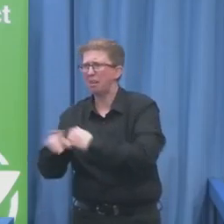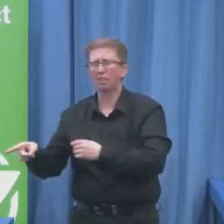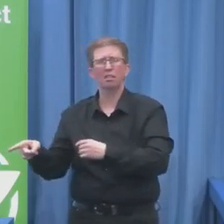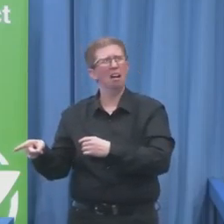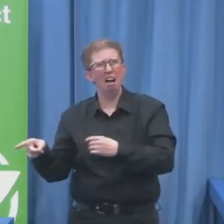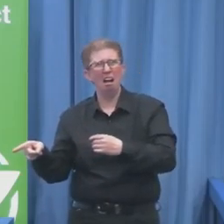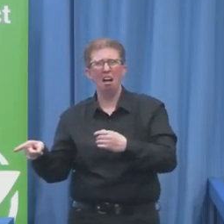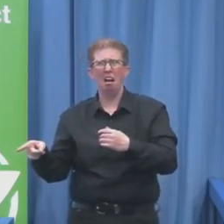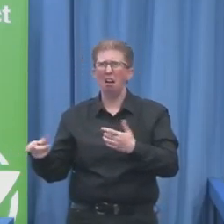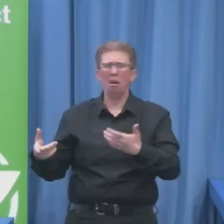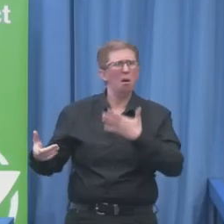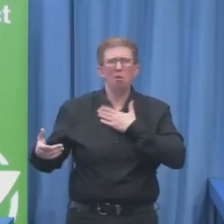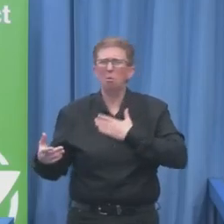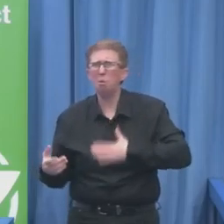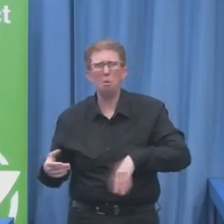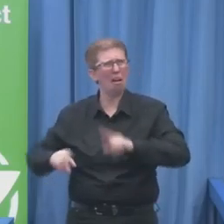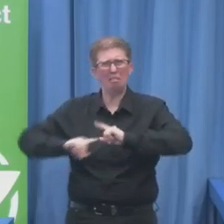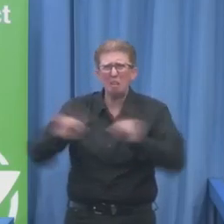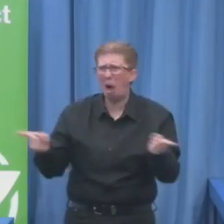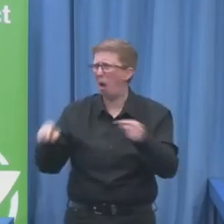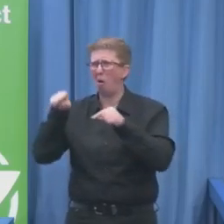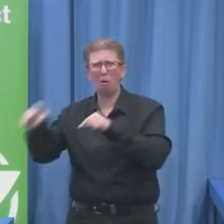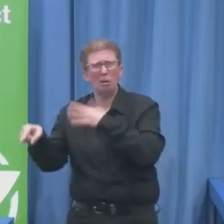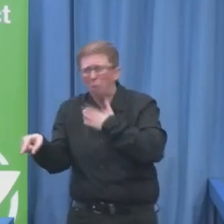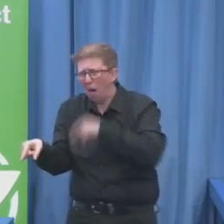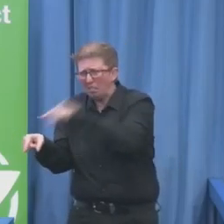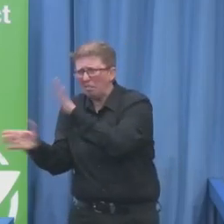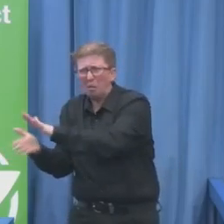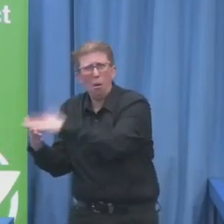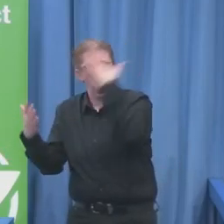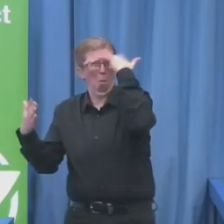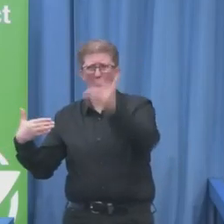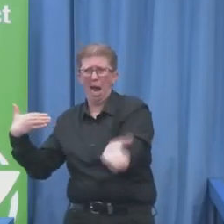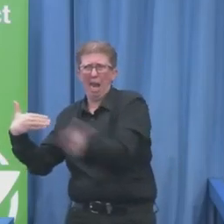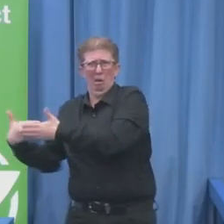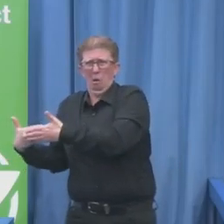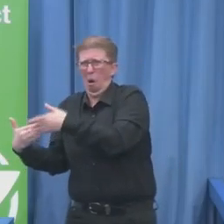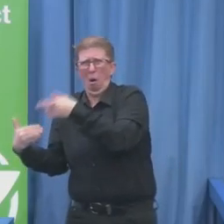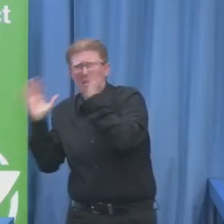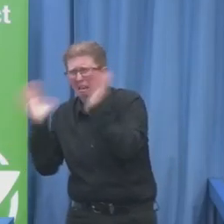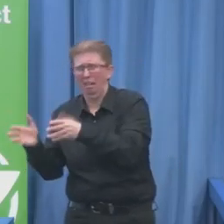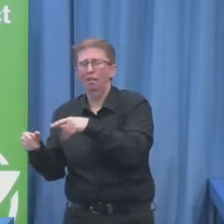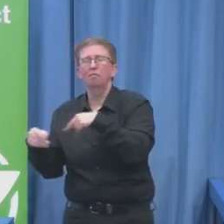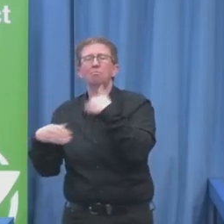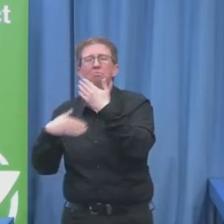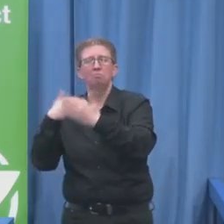using regular employer trainings for people. I've heard a lot of